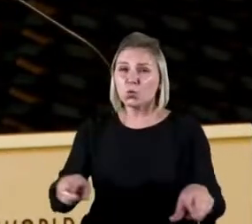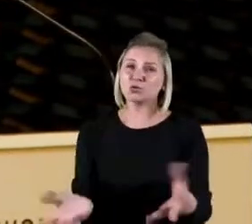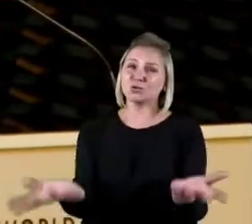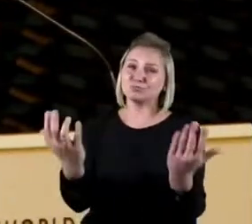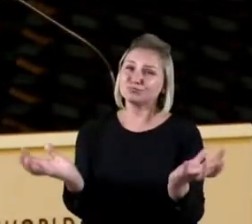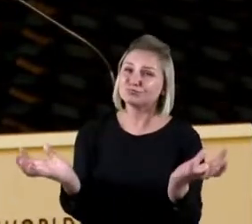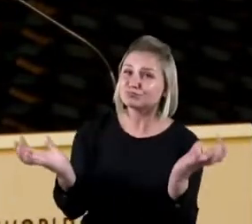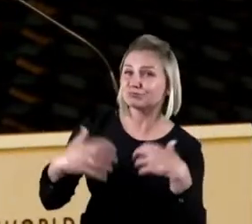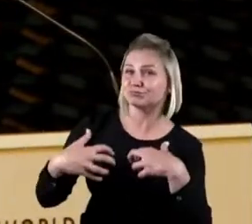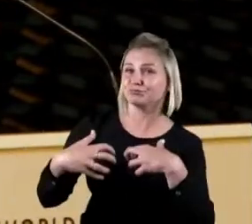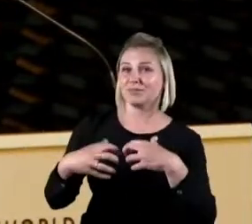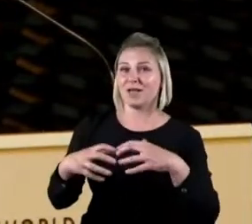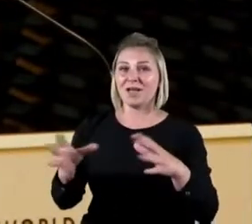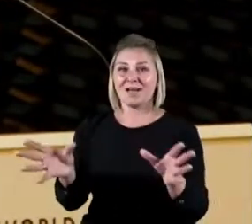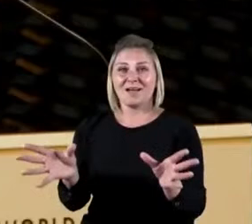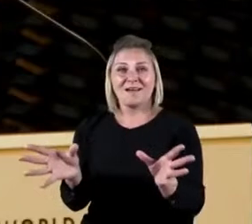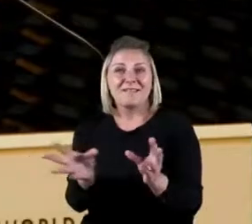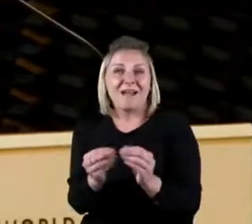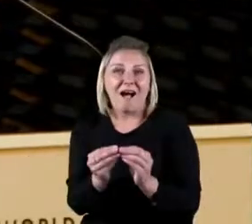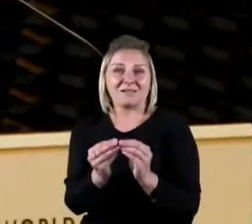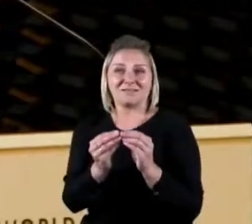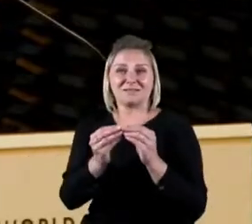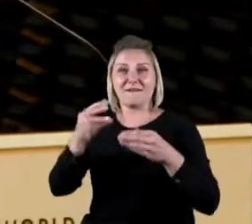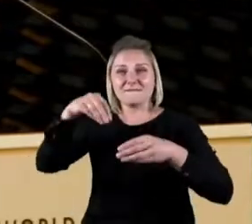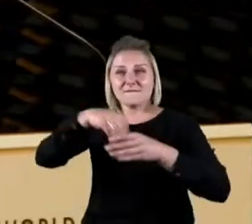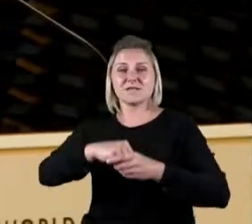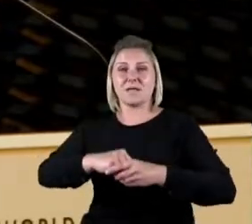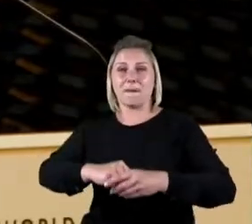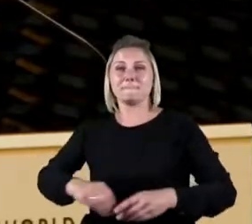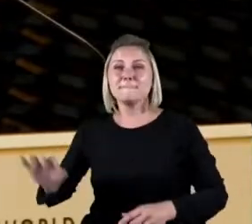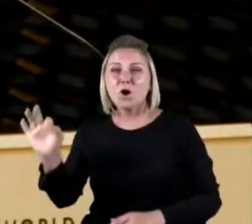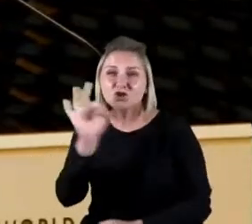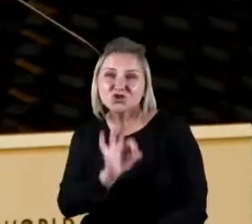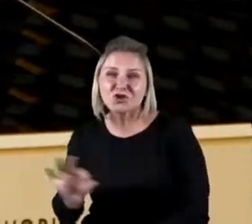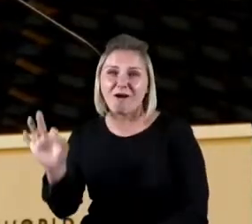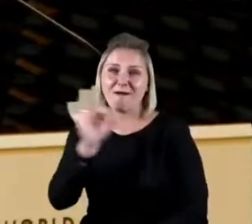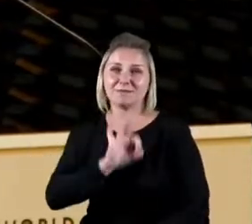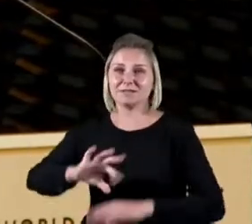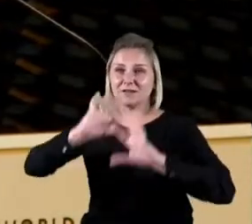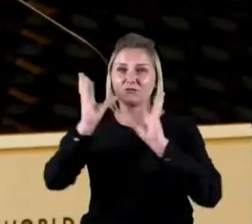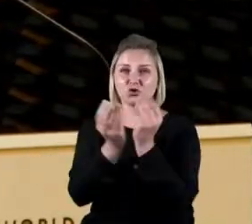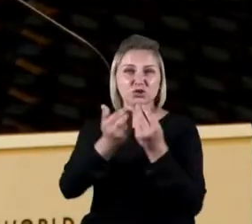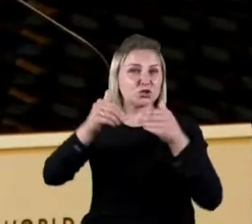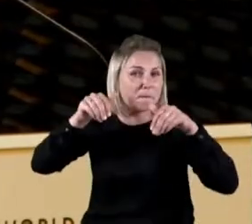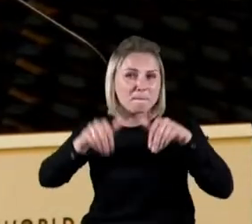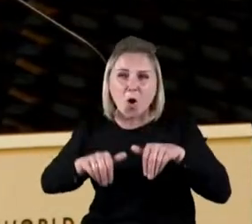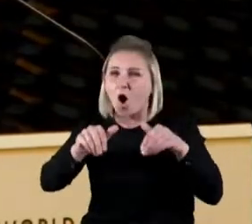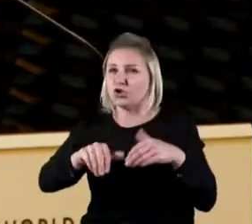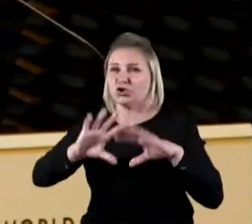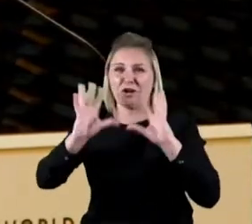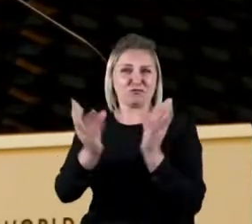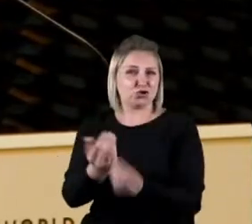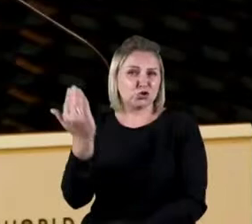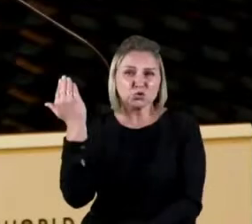very clear opportunity to expand the capacities of the communities and of the